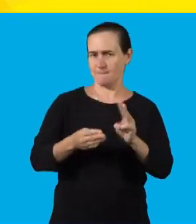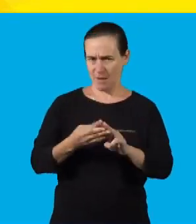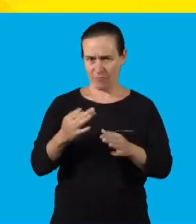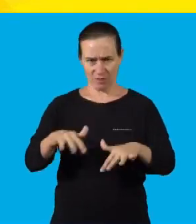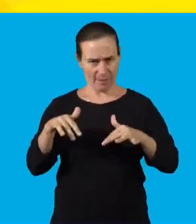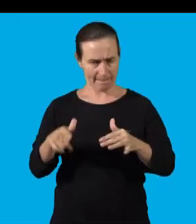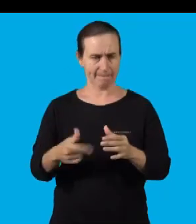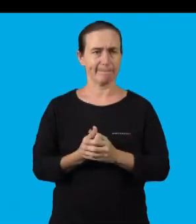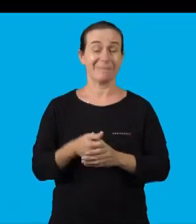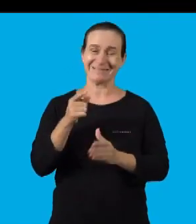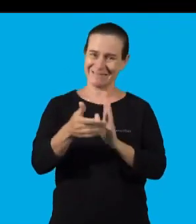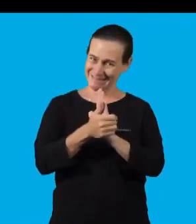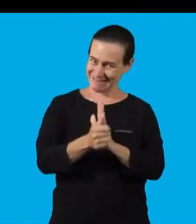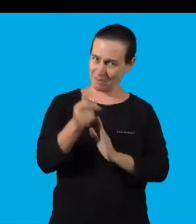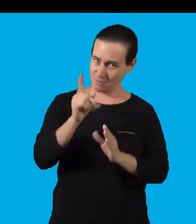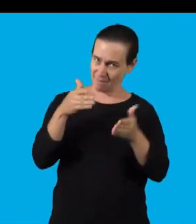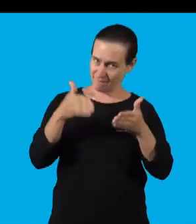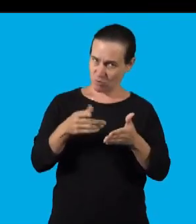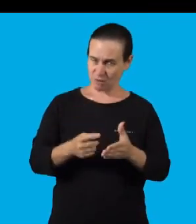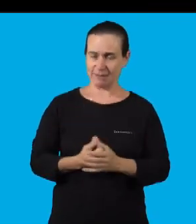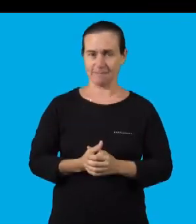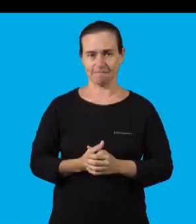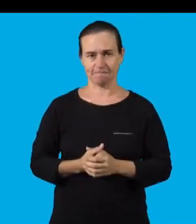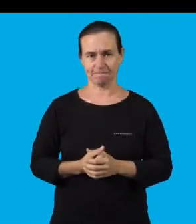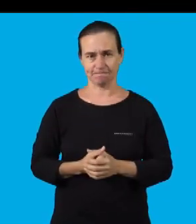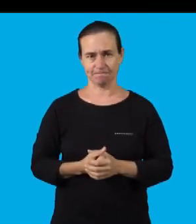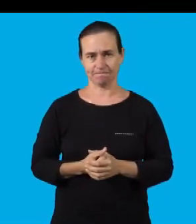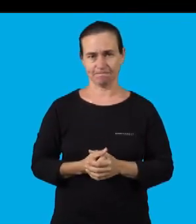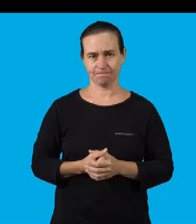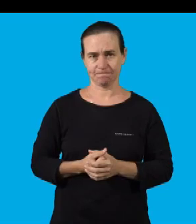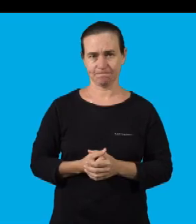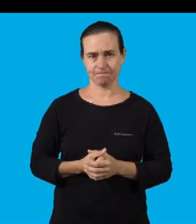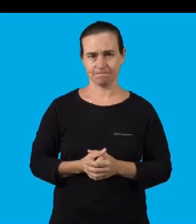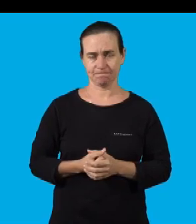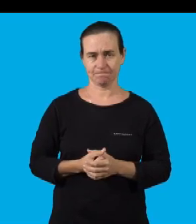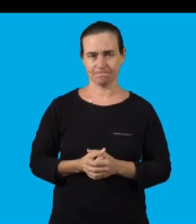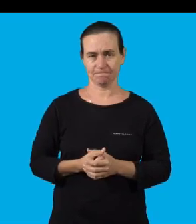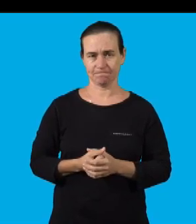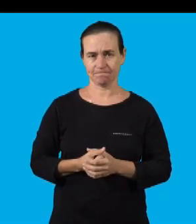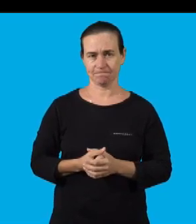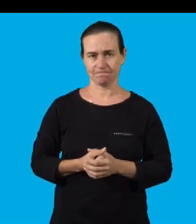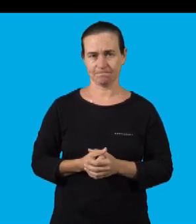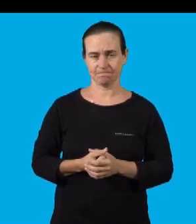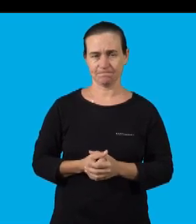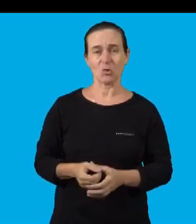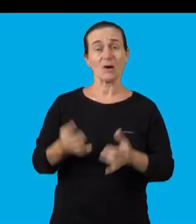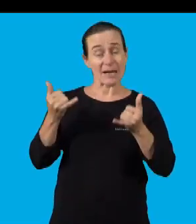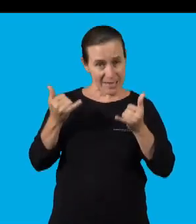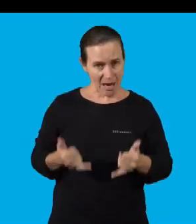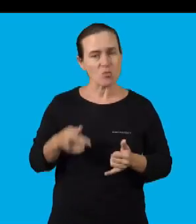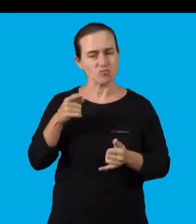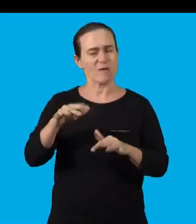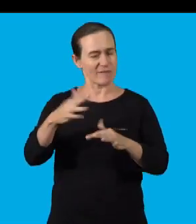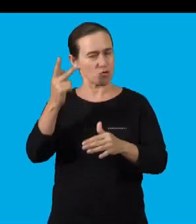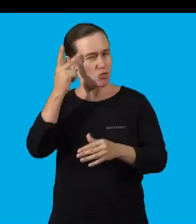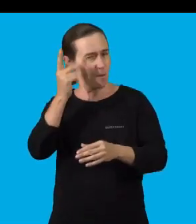examination. So those are the skills that you should be focusing on when writing your exams. Now, let's look at what you should know or be